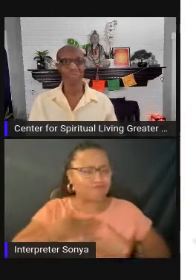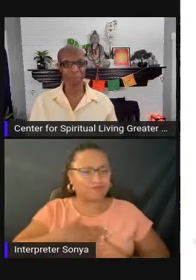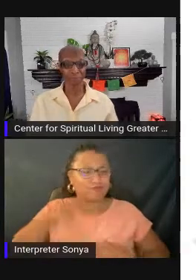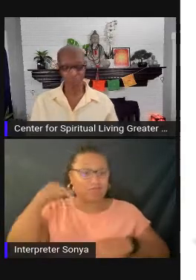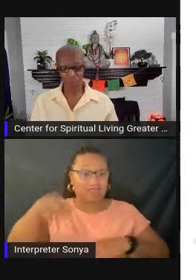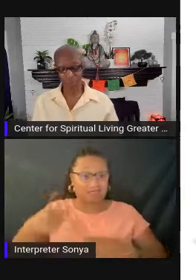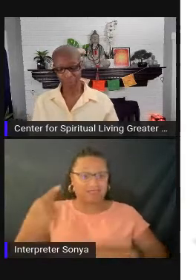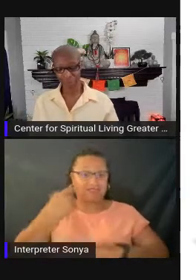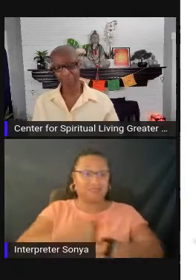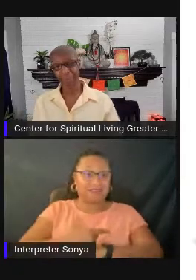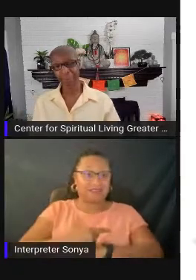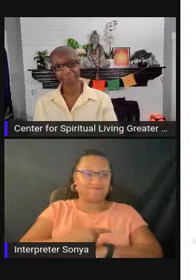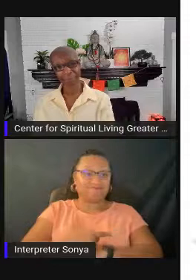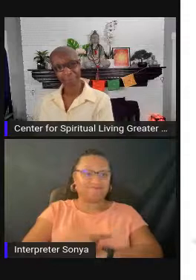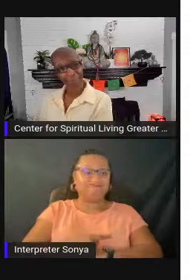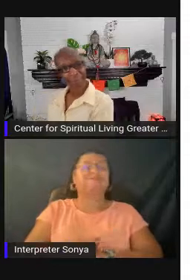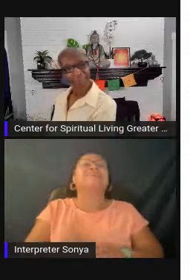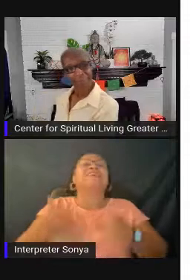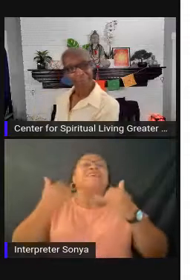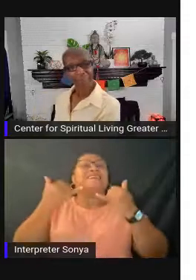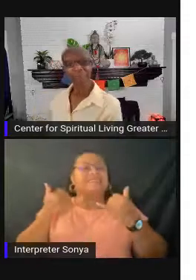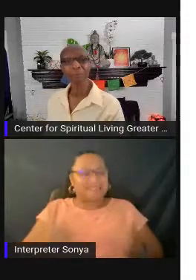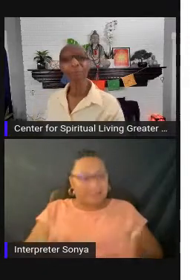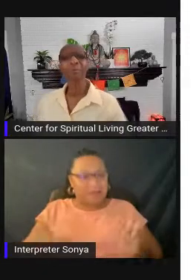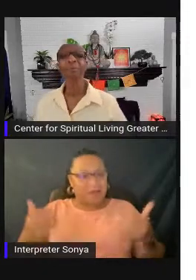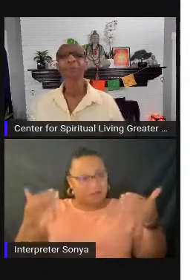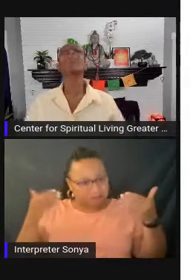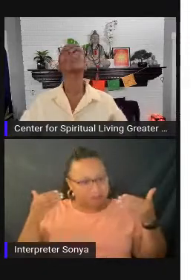Now we can move forward.